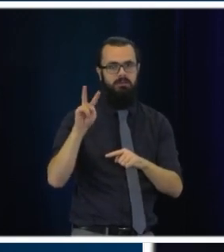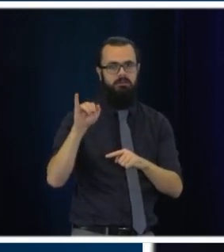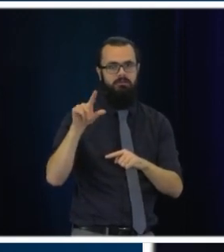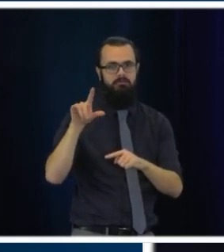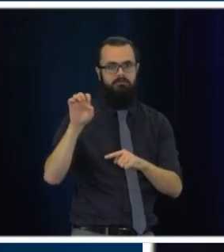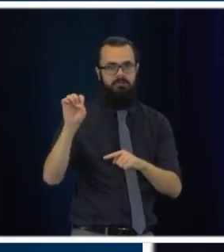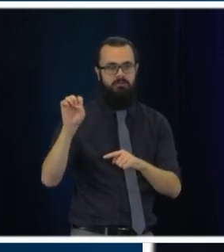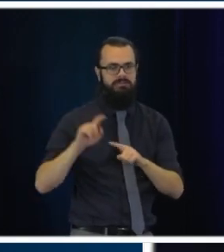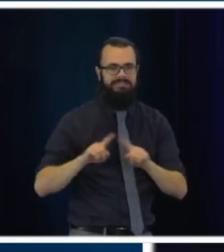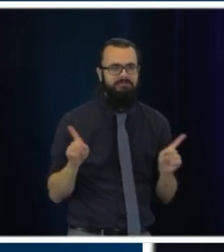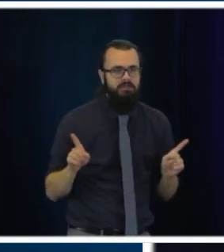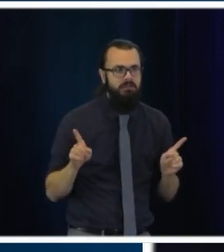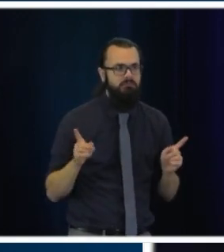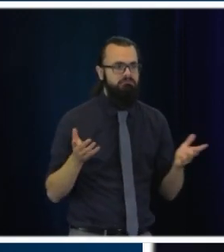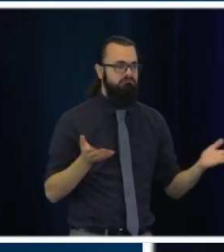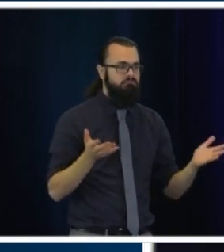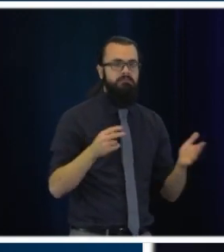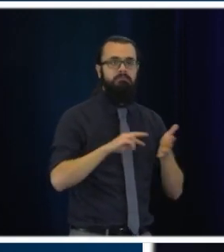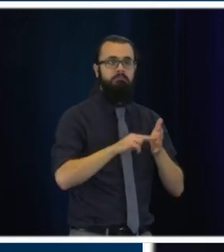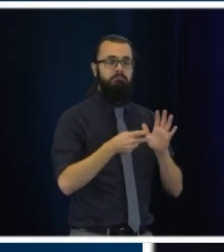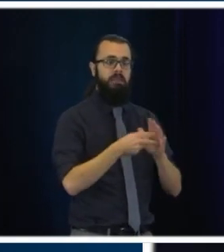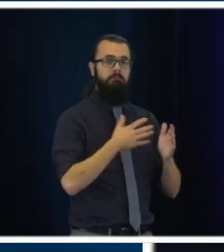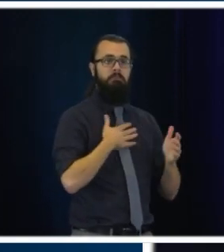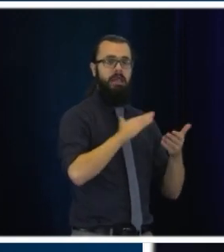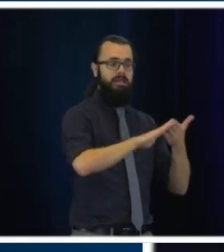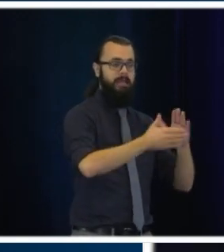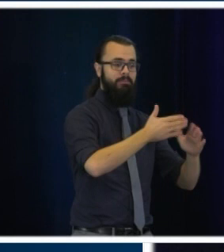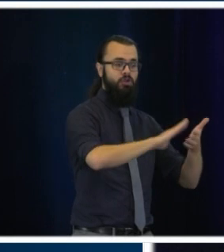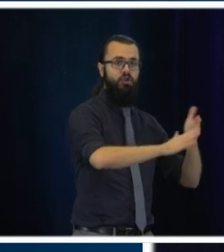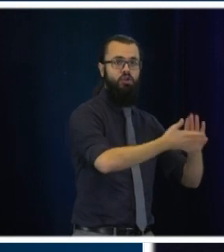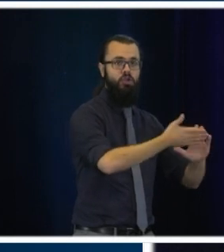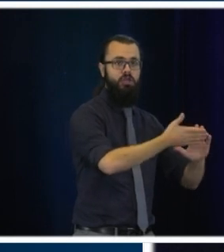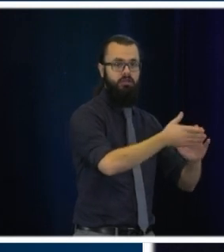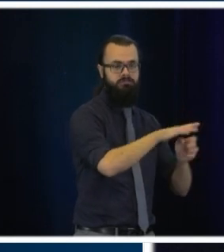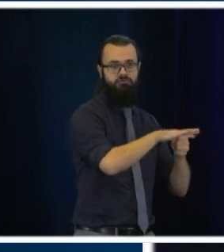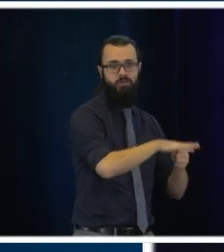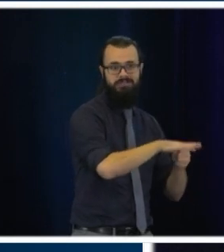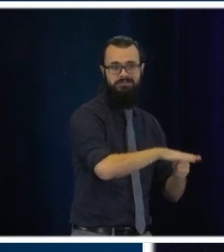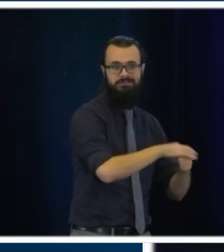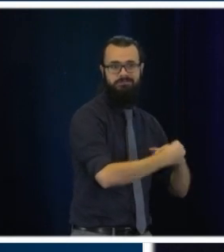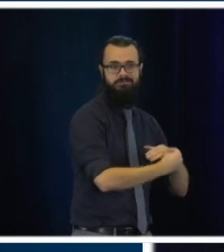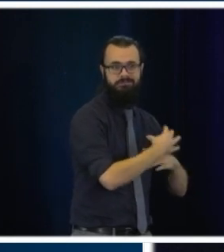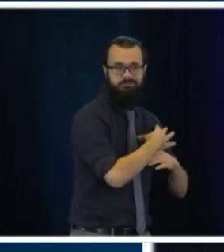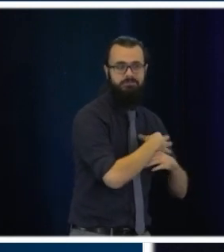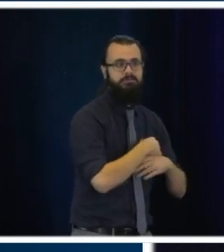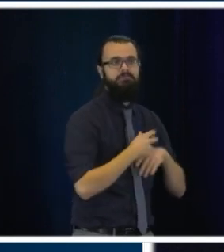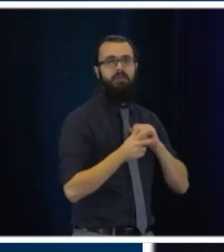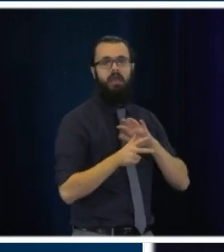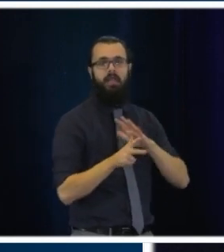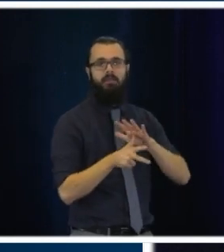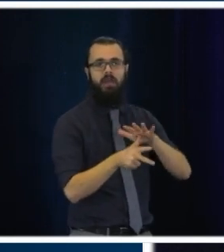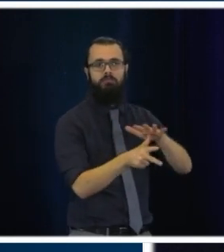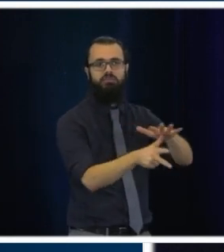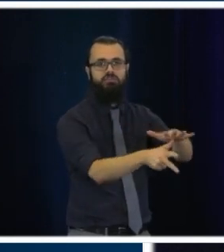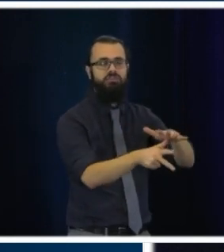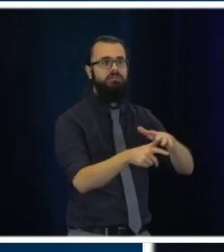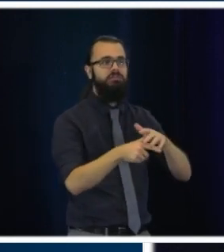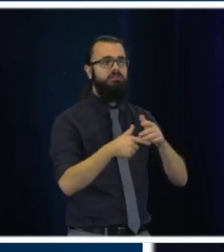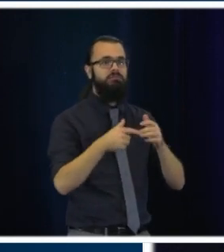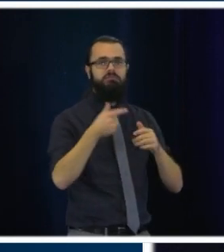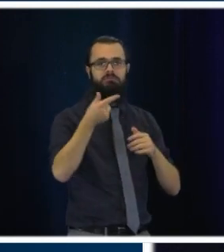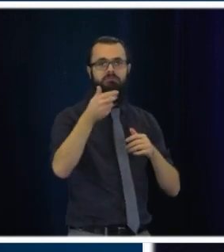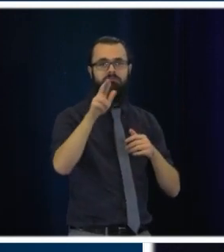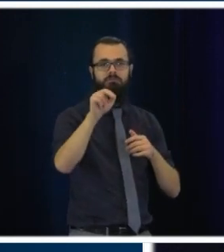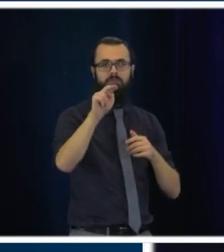have stressors from my neighborhood. I have helicopters flying over me, whether they're going to Grant Hospital or they're going to Nationwide